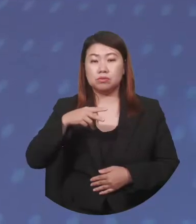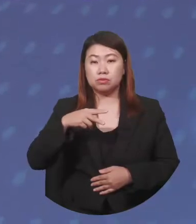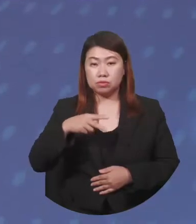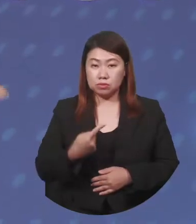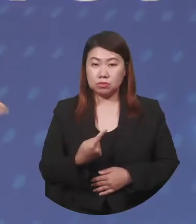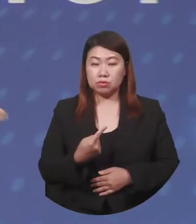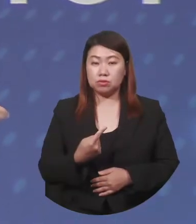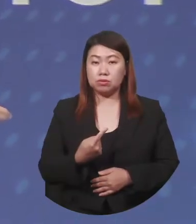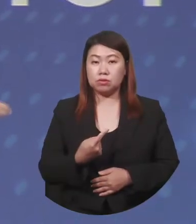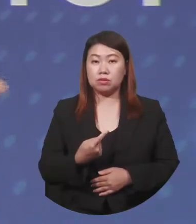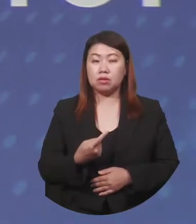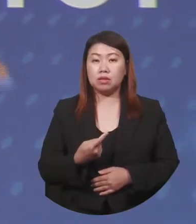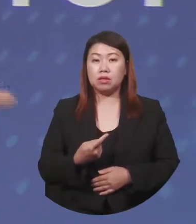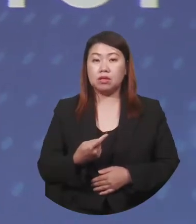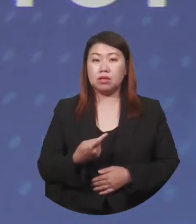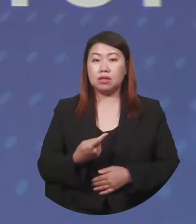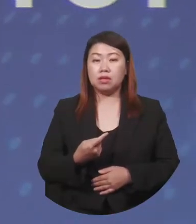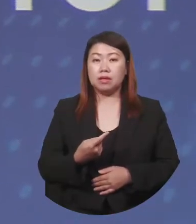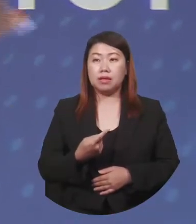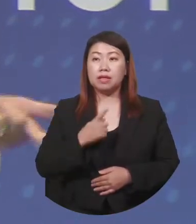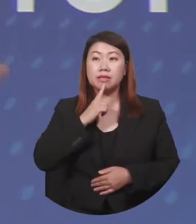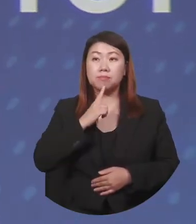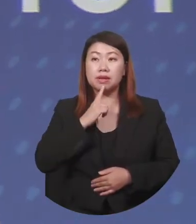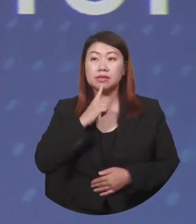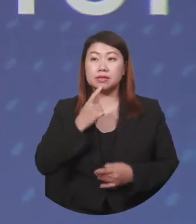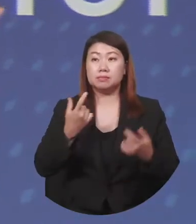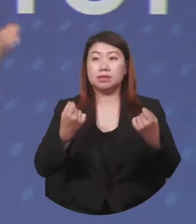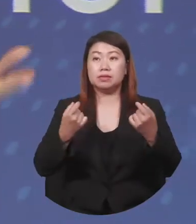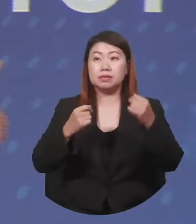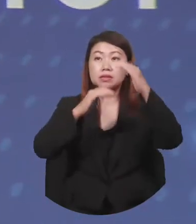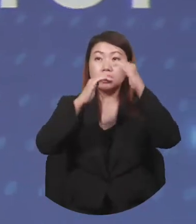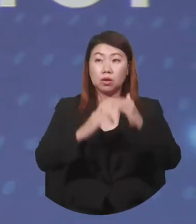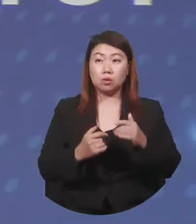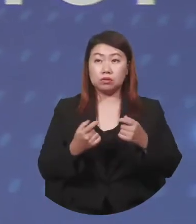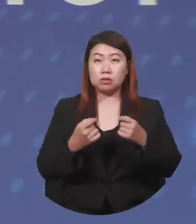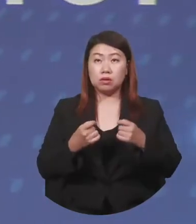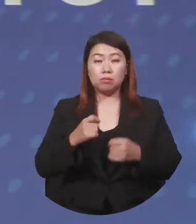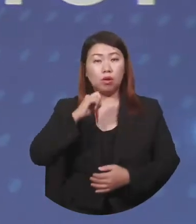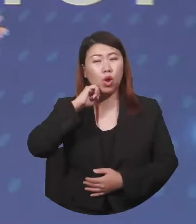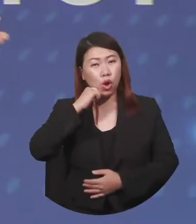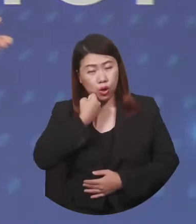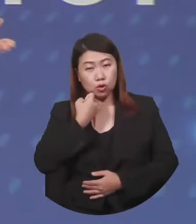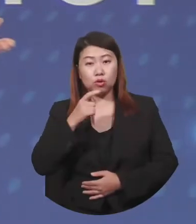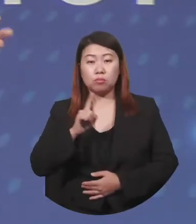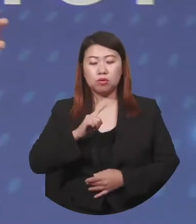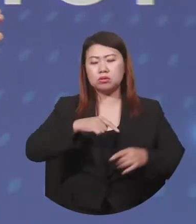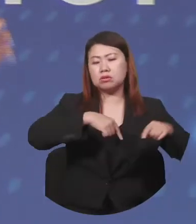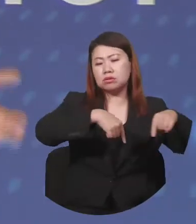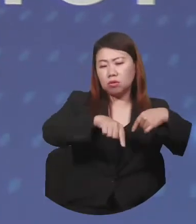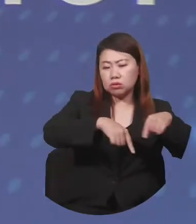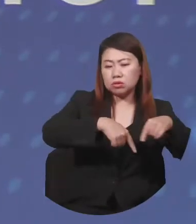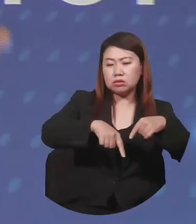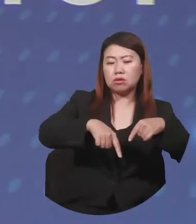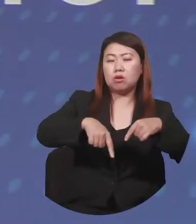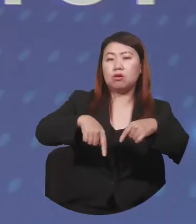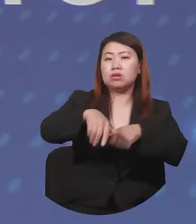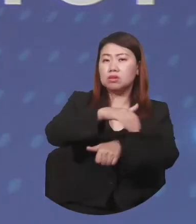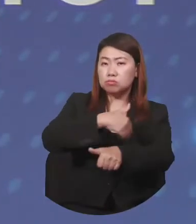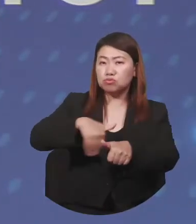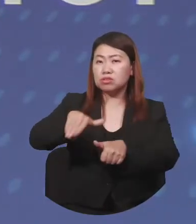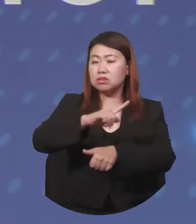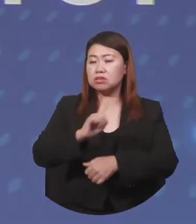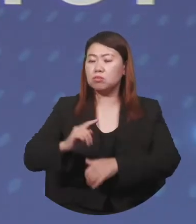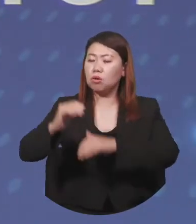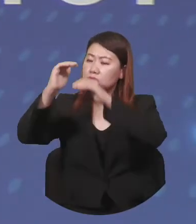down, different underlying vision, political appetite low, lack of capacity for engagement, and procedural or